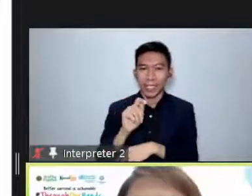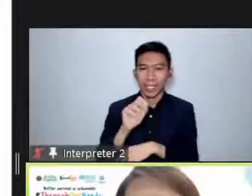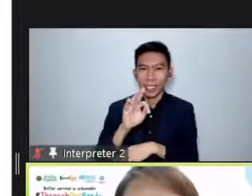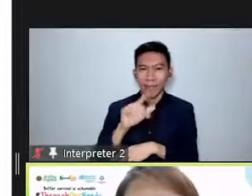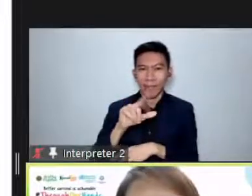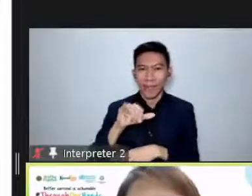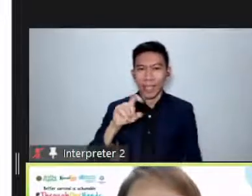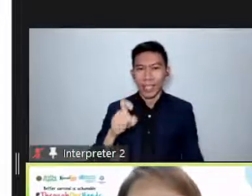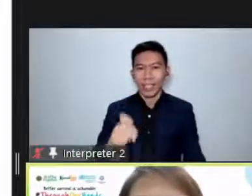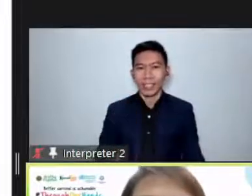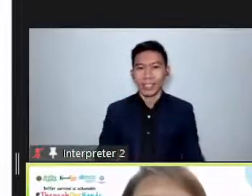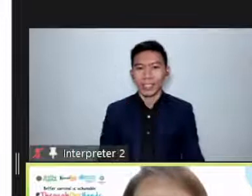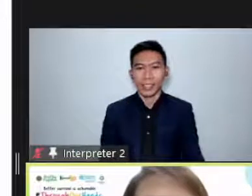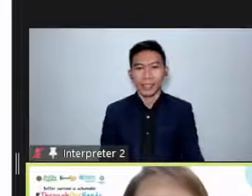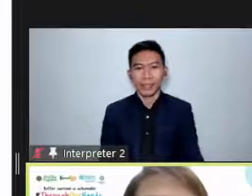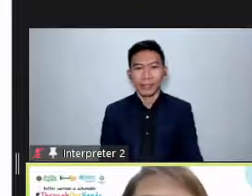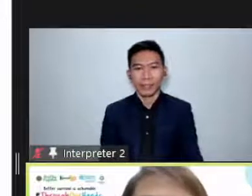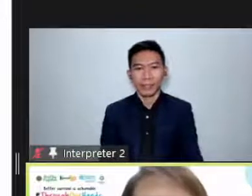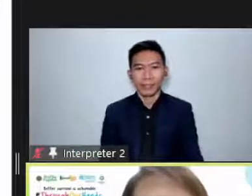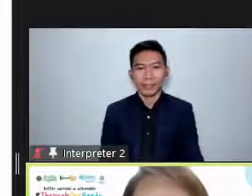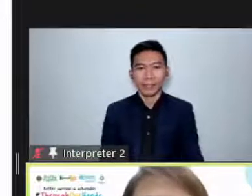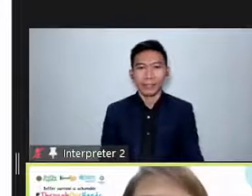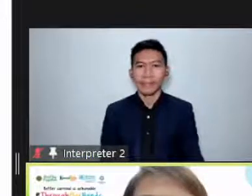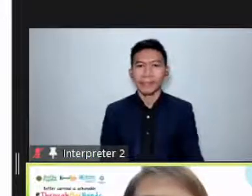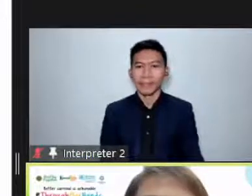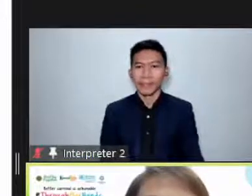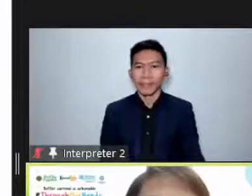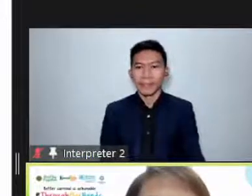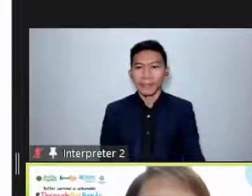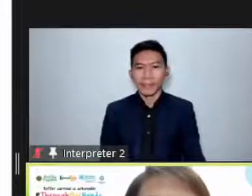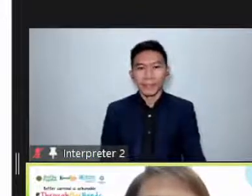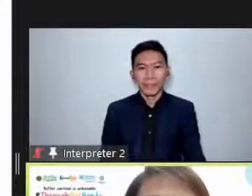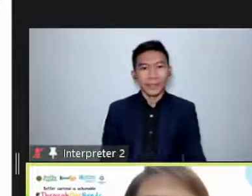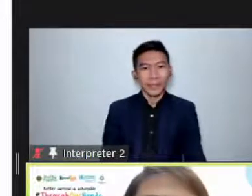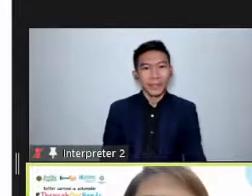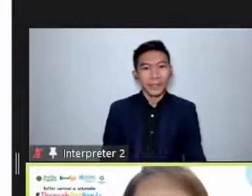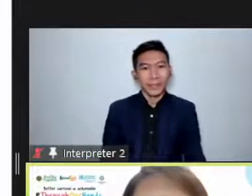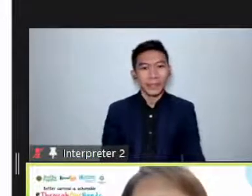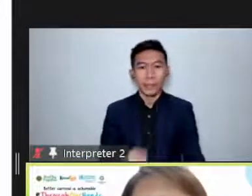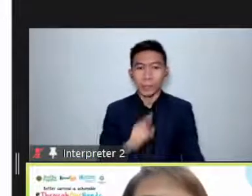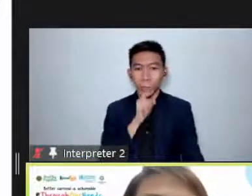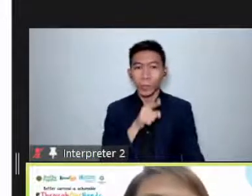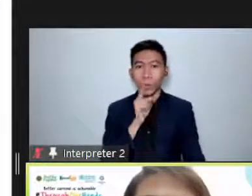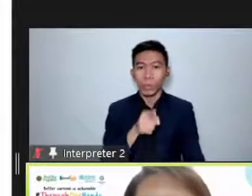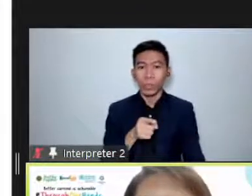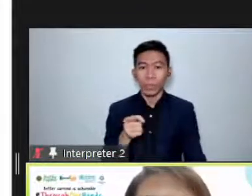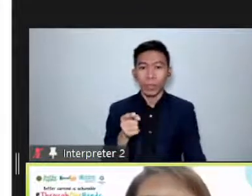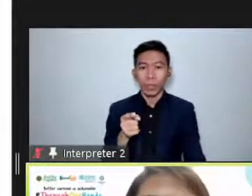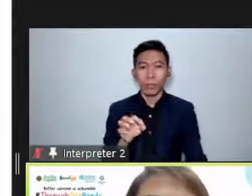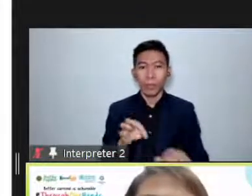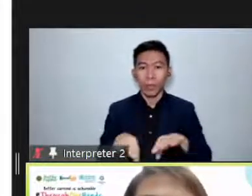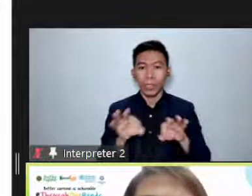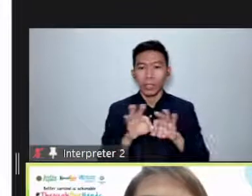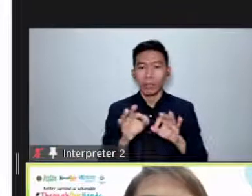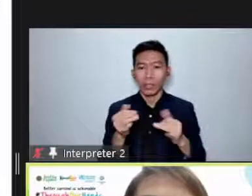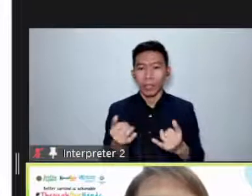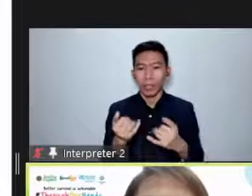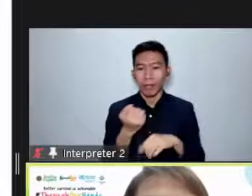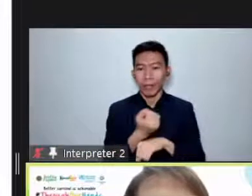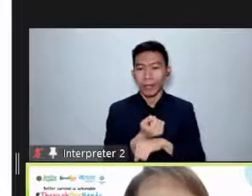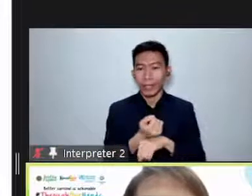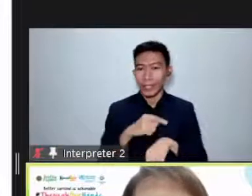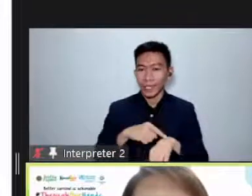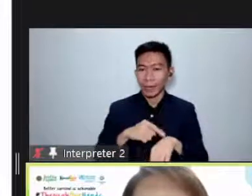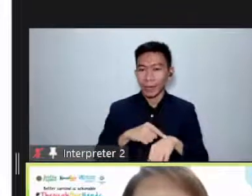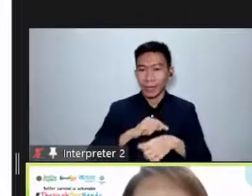spending time with the family. So I think these are all very important as we are now facing a difficult time during the pandemic.